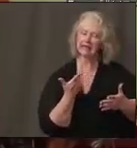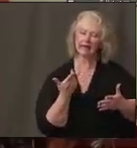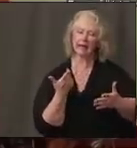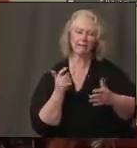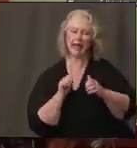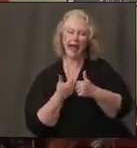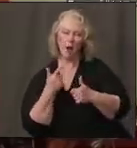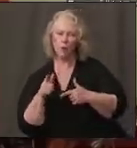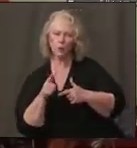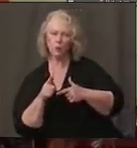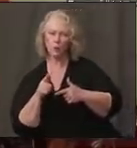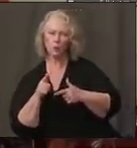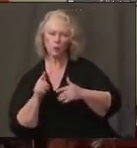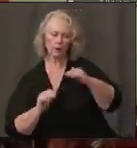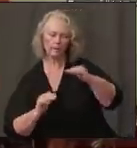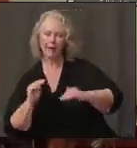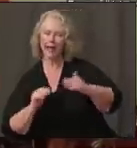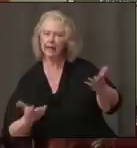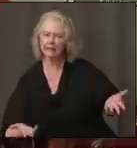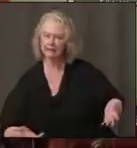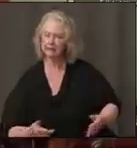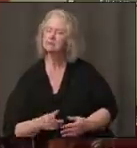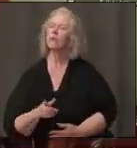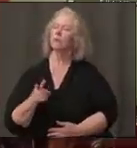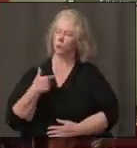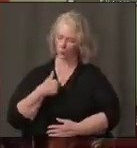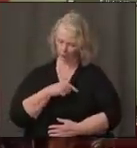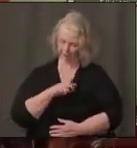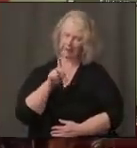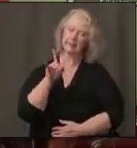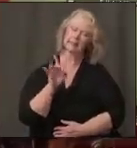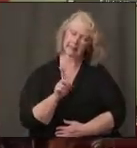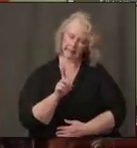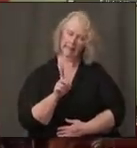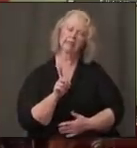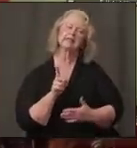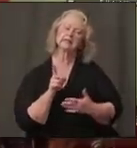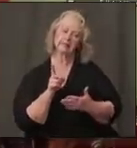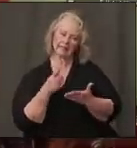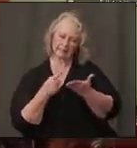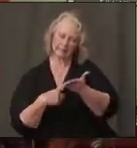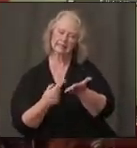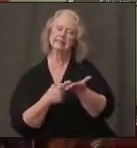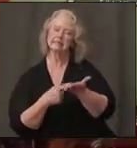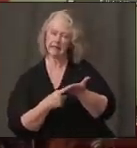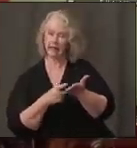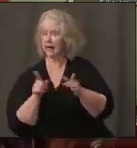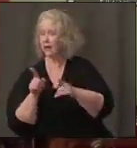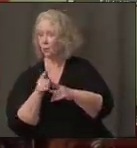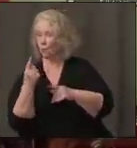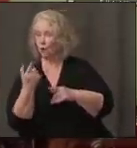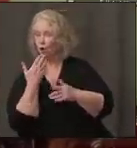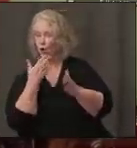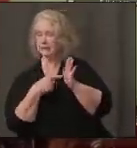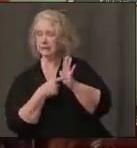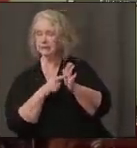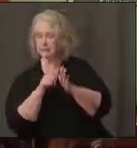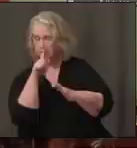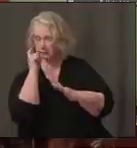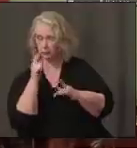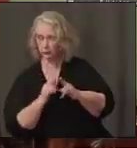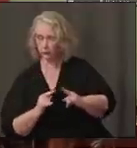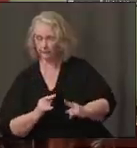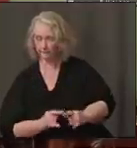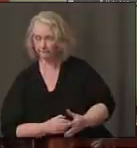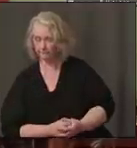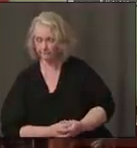factors? Absolutely. So we did discuss the issue of summer camps as a good example.